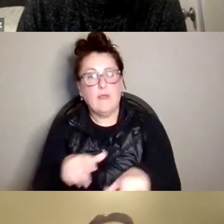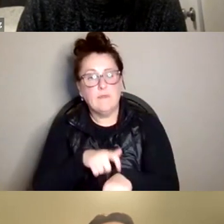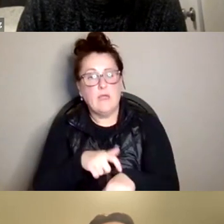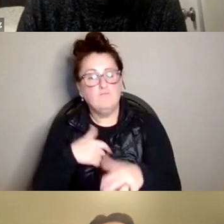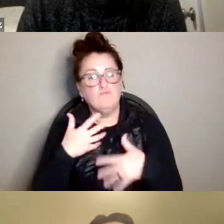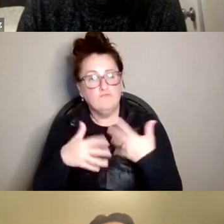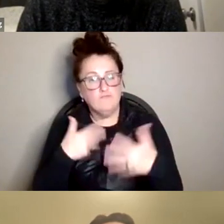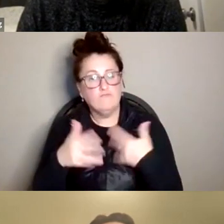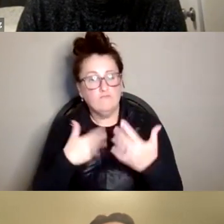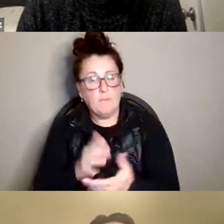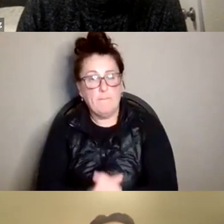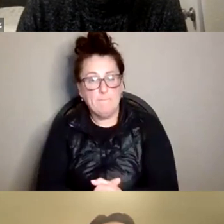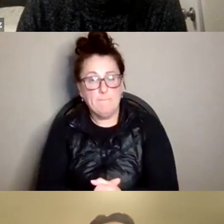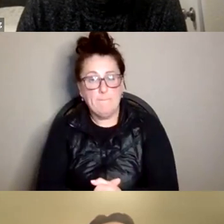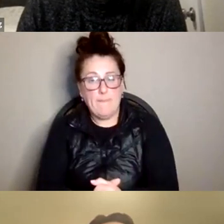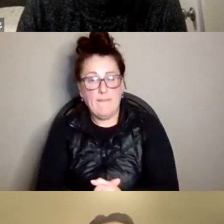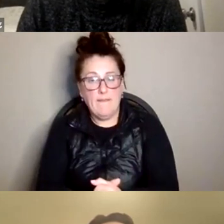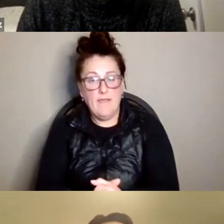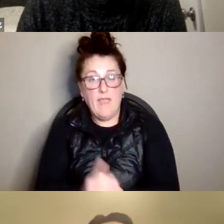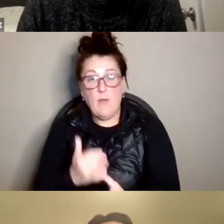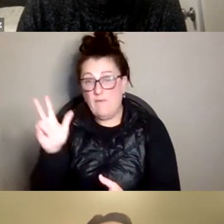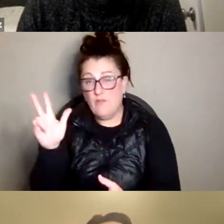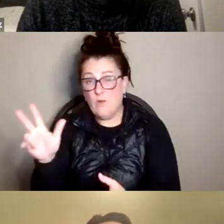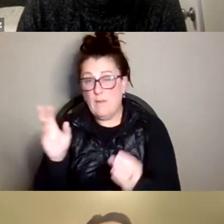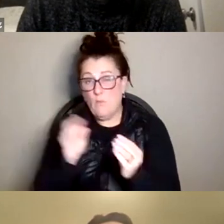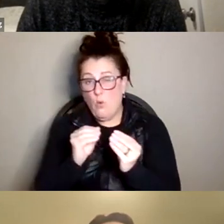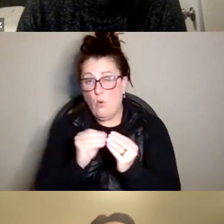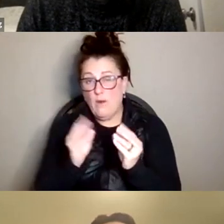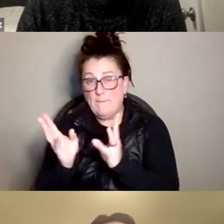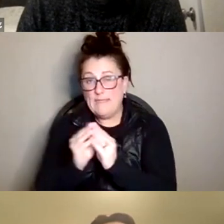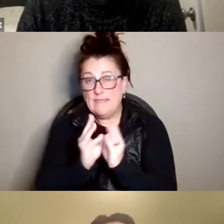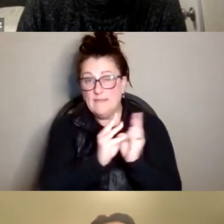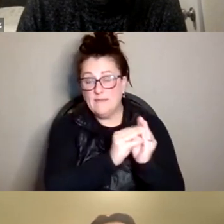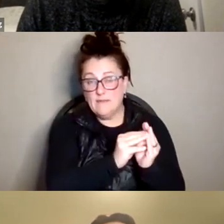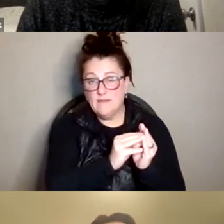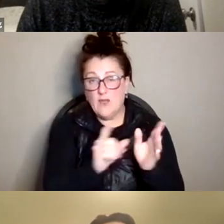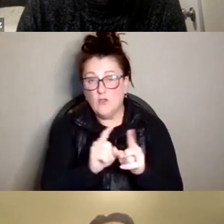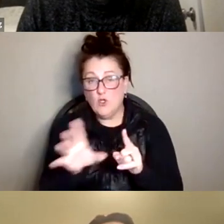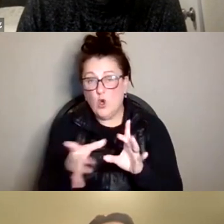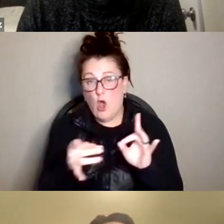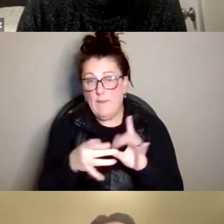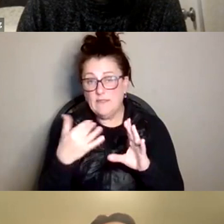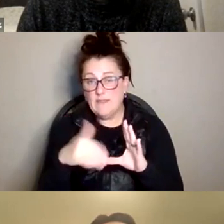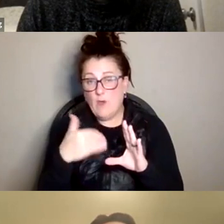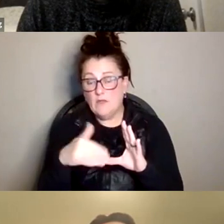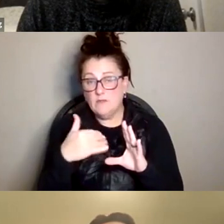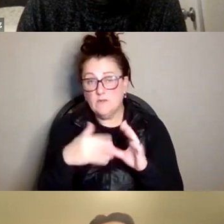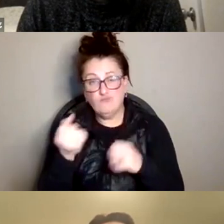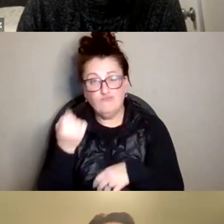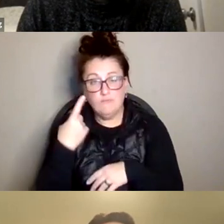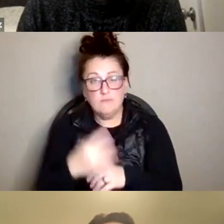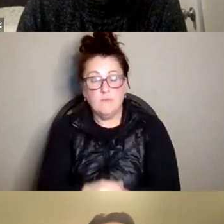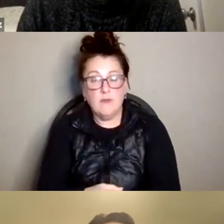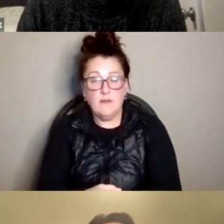process. And then we have three more sessions, plus your comments on the written ends to incorporate into our understanding.